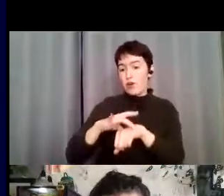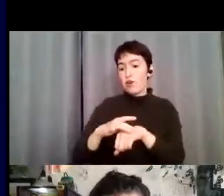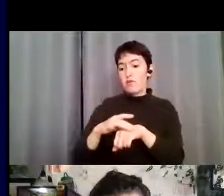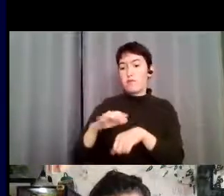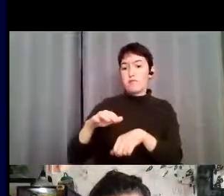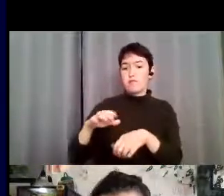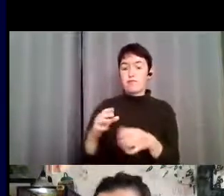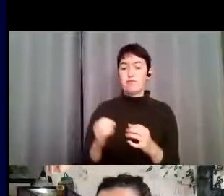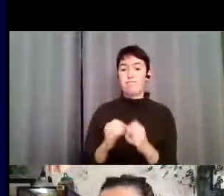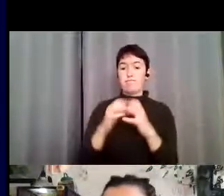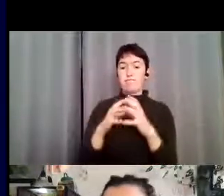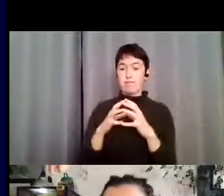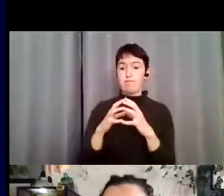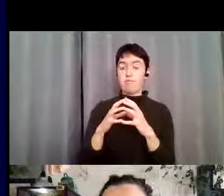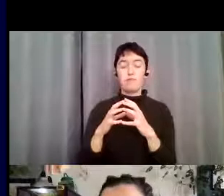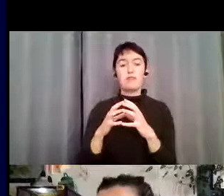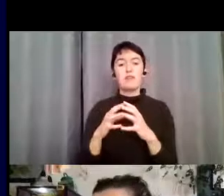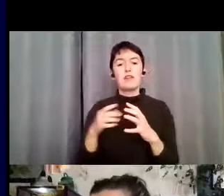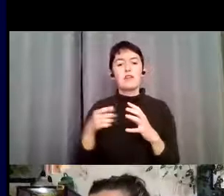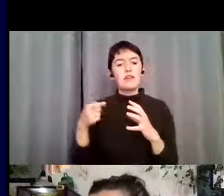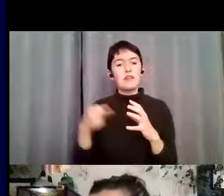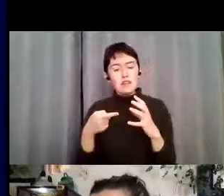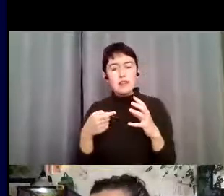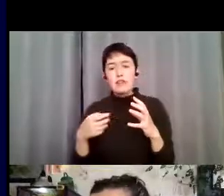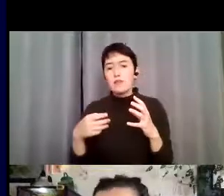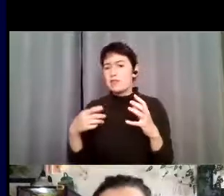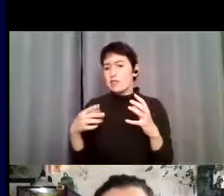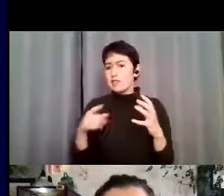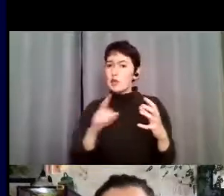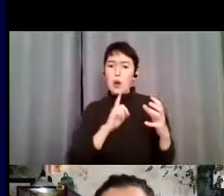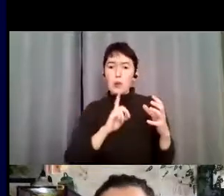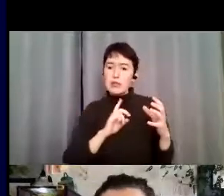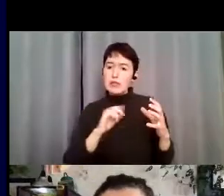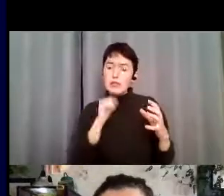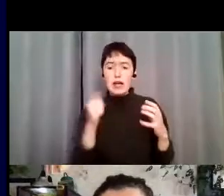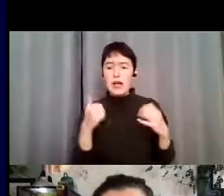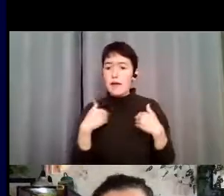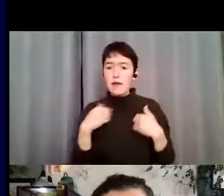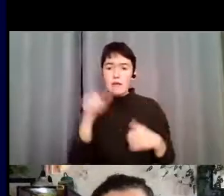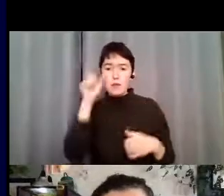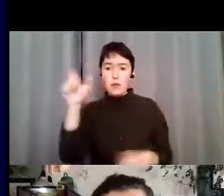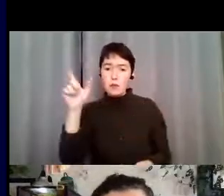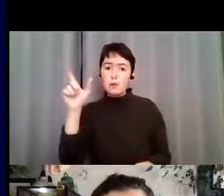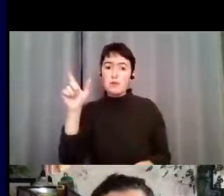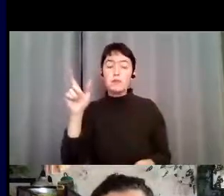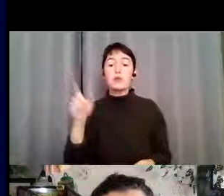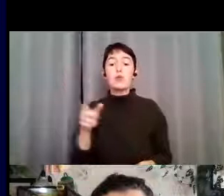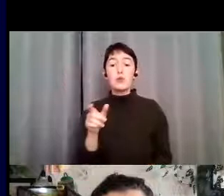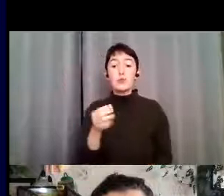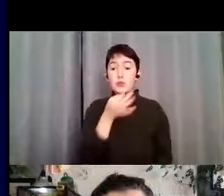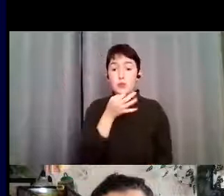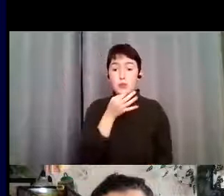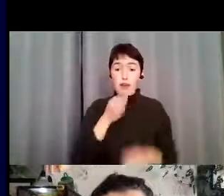planet than it is now, and it was kind of lonely. It didn't always have a moon. But very soon after the Earth formed, the